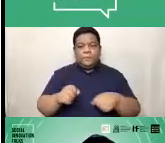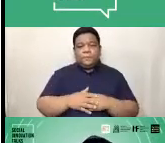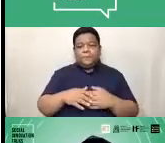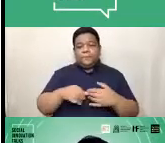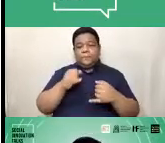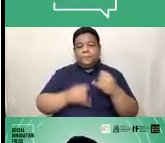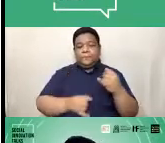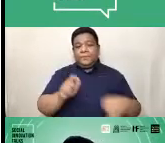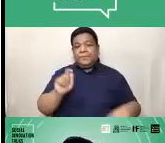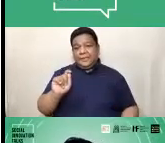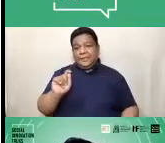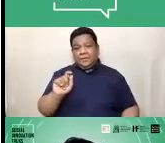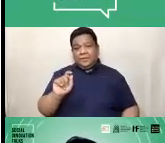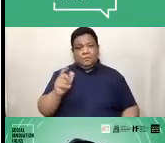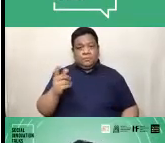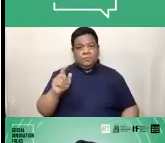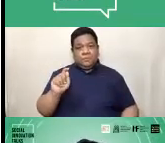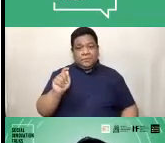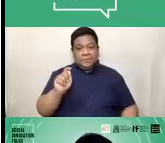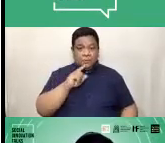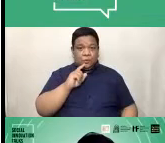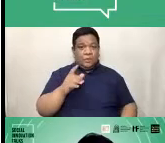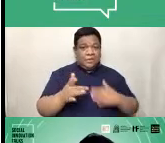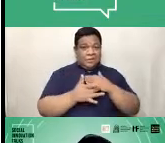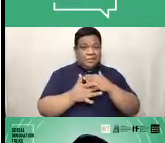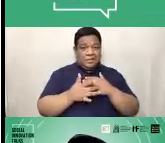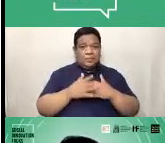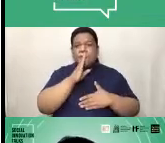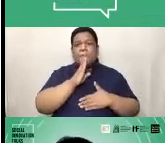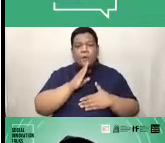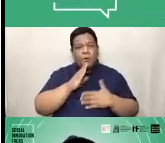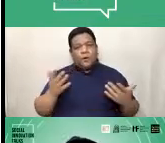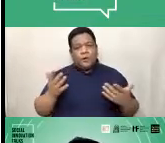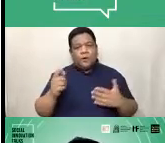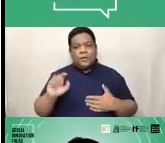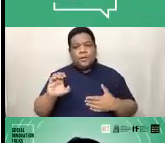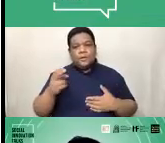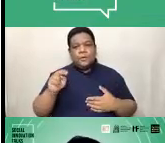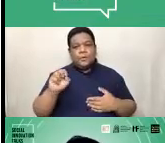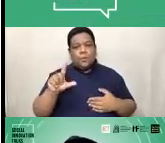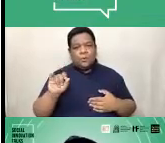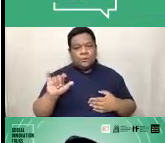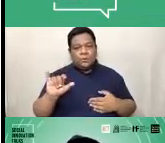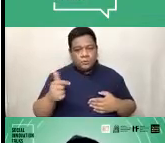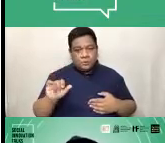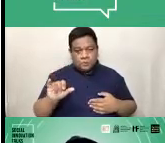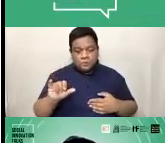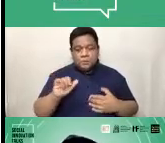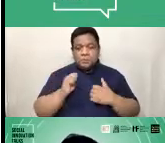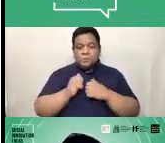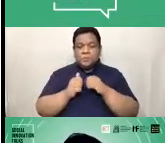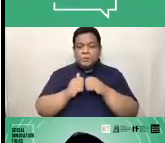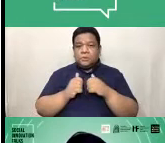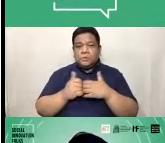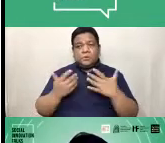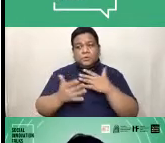T. And it's kind of ironic that the technology part is the simplest. Technology, it is something that is